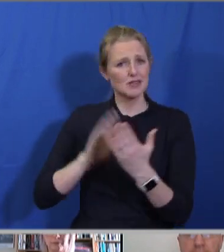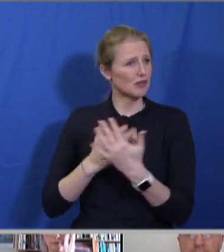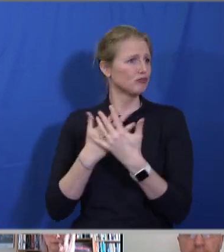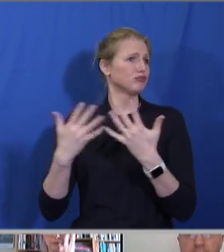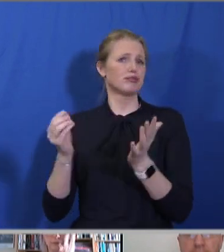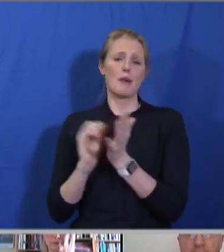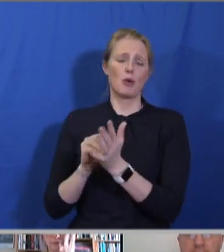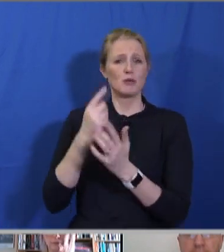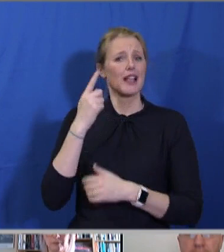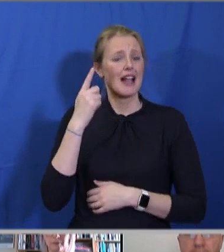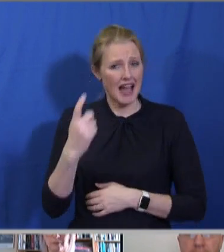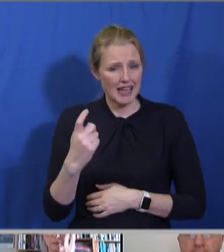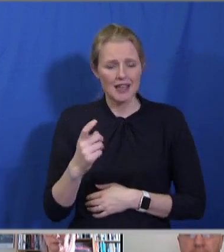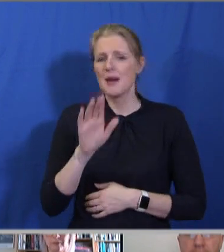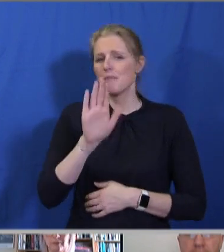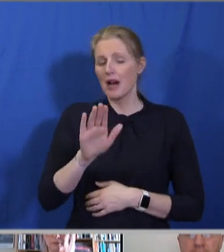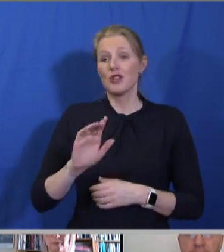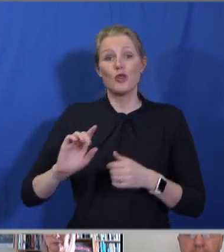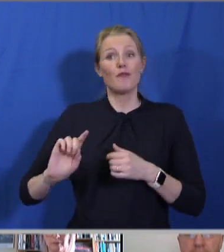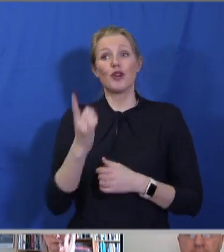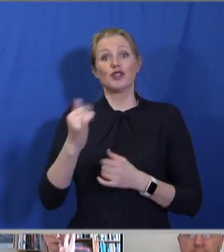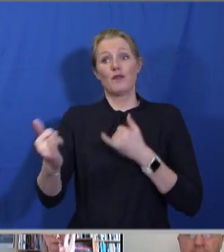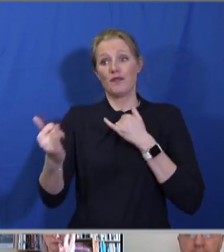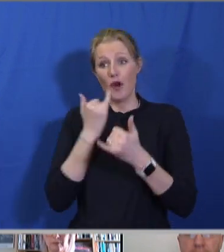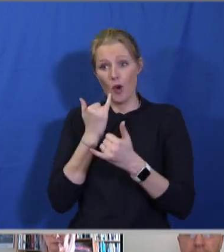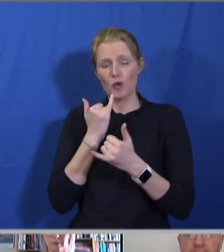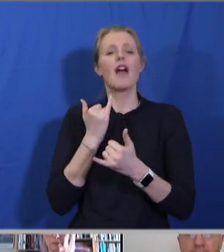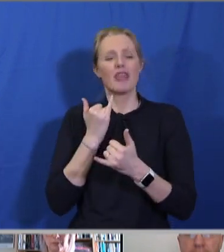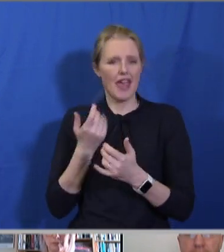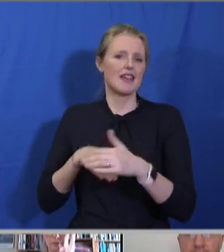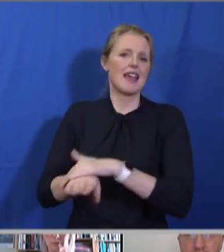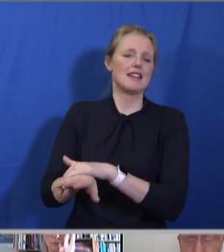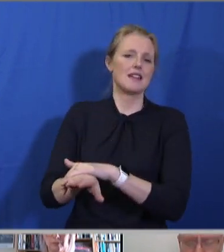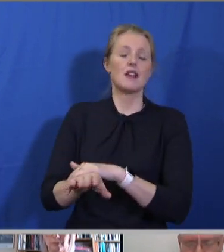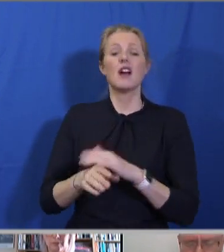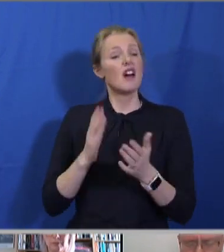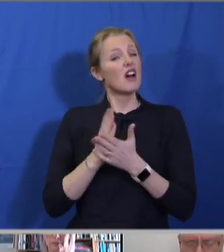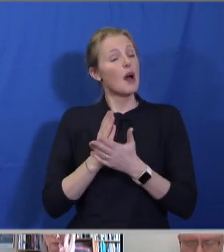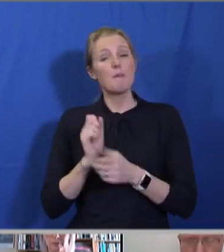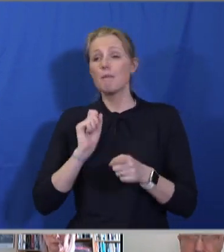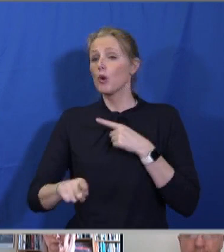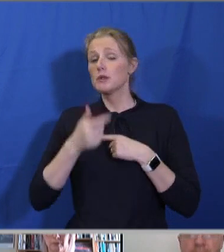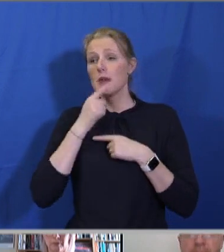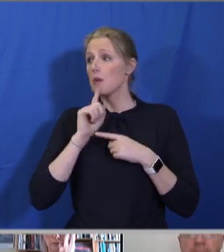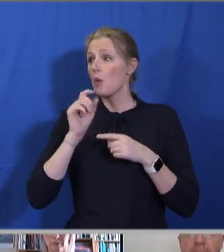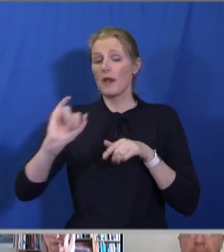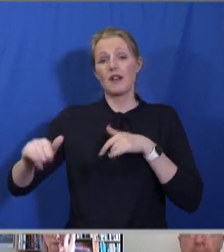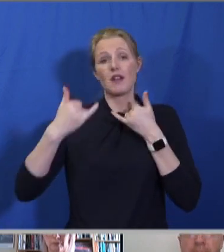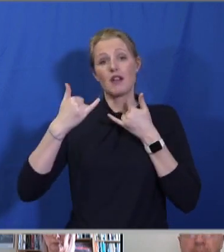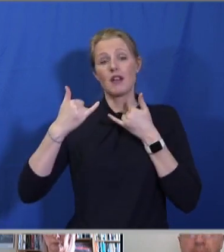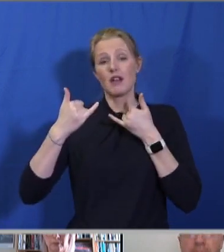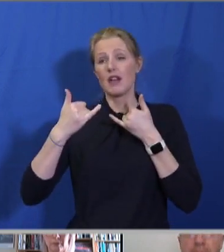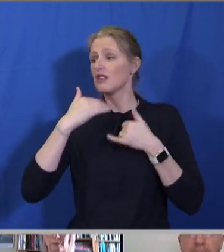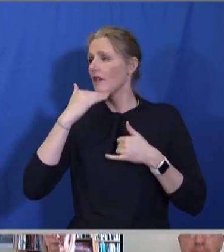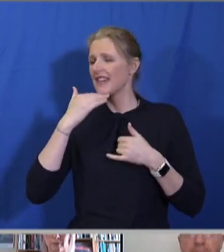the consultation starts via the telephone. For the majority of people, it means that effectively.